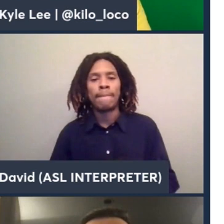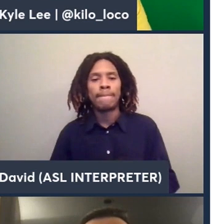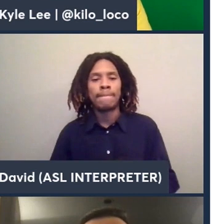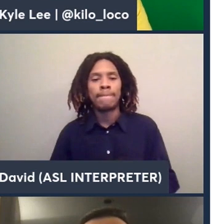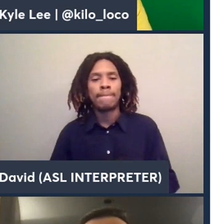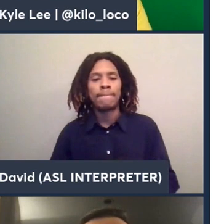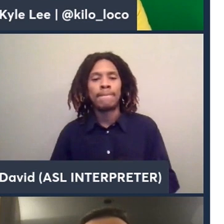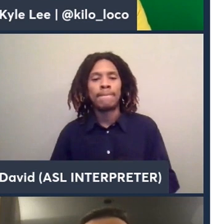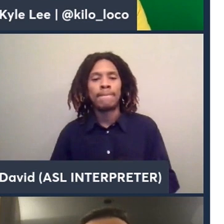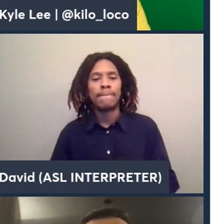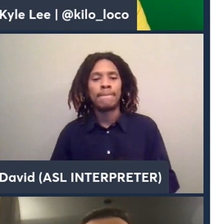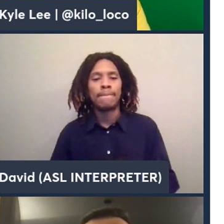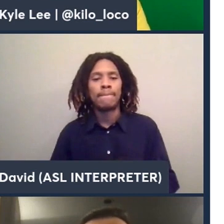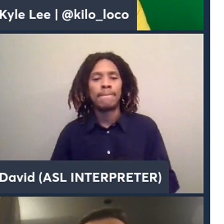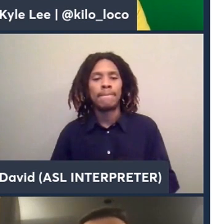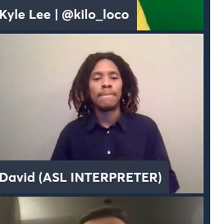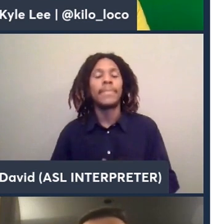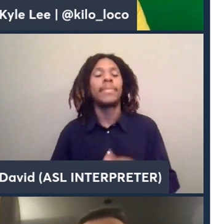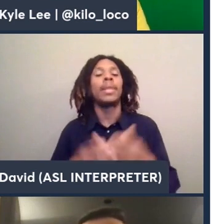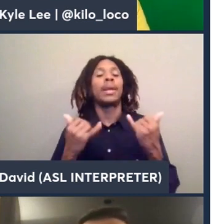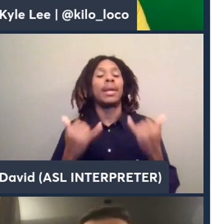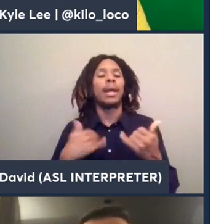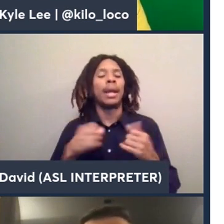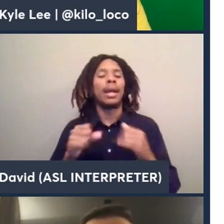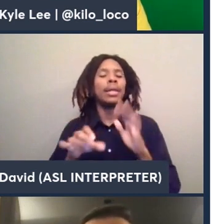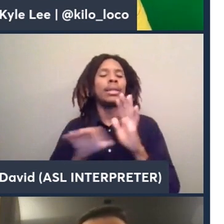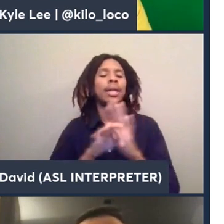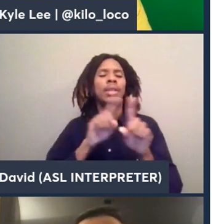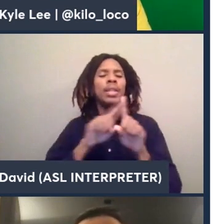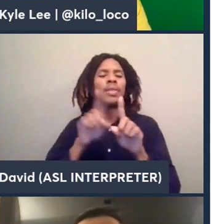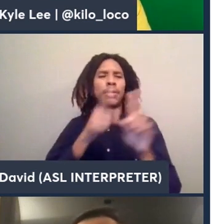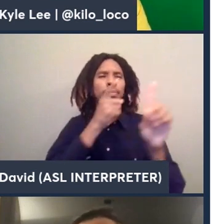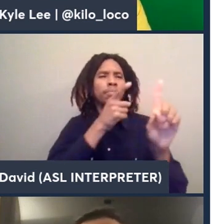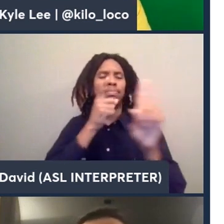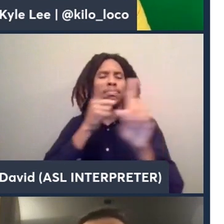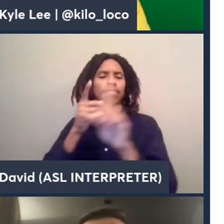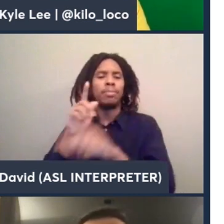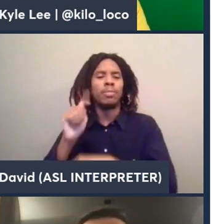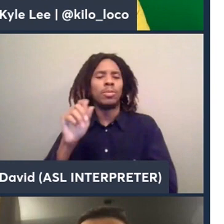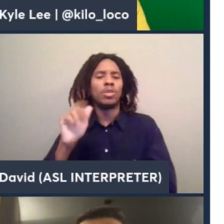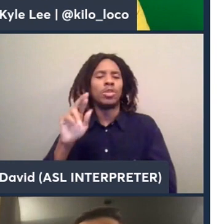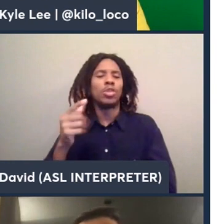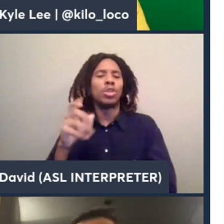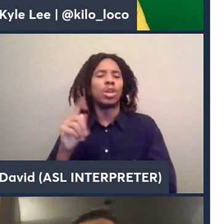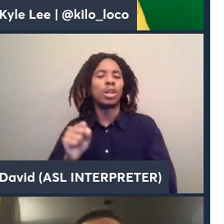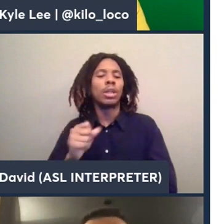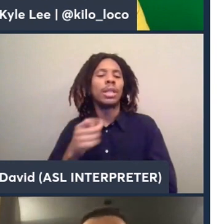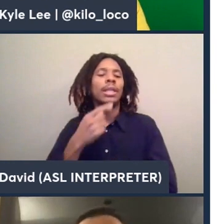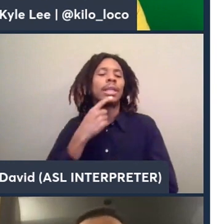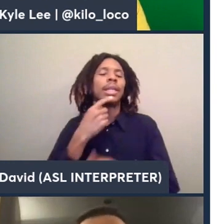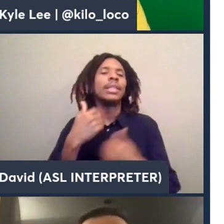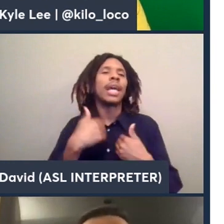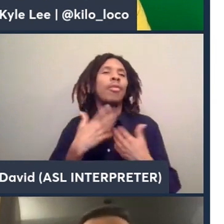And now I can select different targets. So let's say I want to have the same event reach a